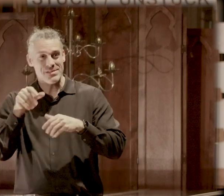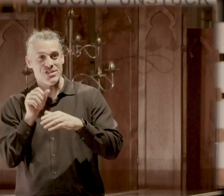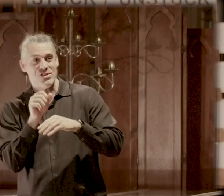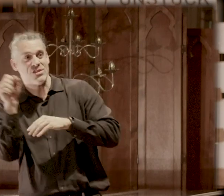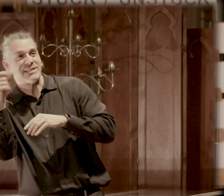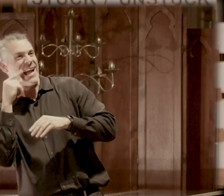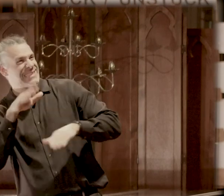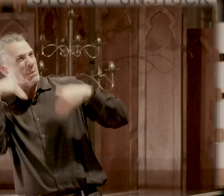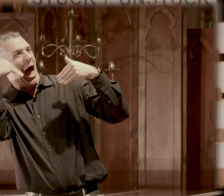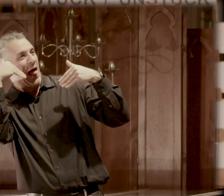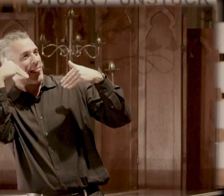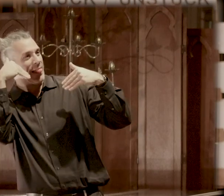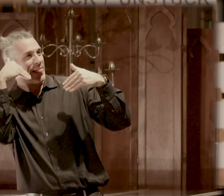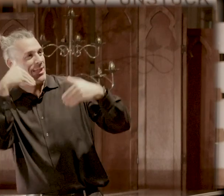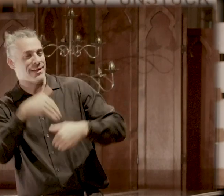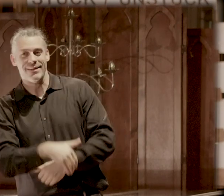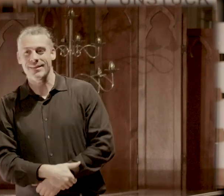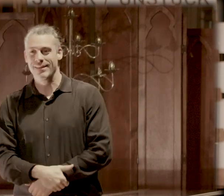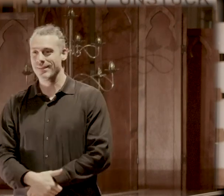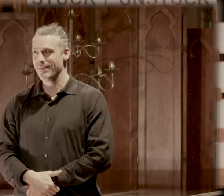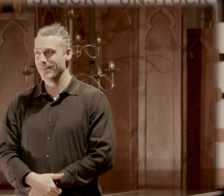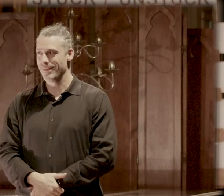says, "Smile!"